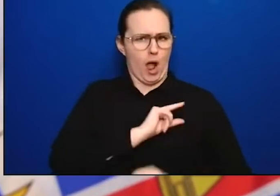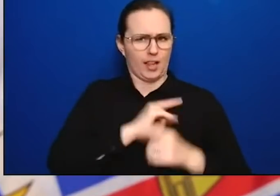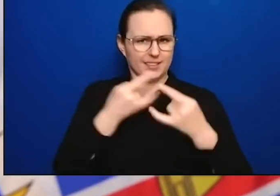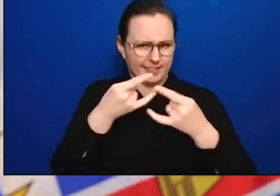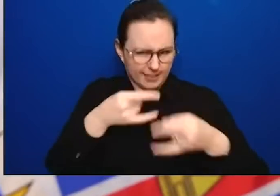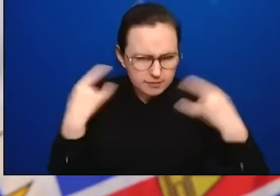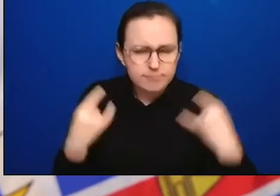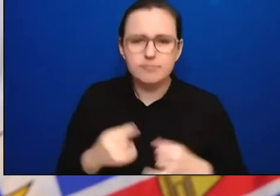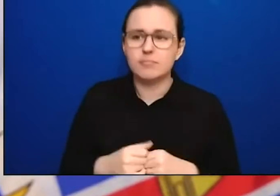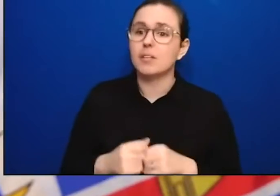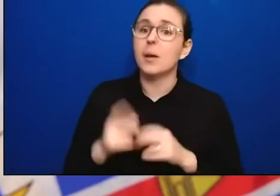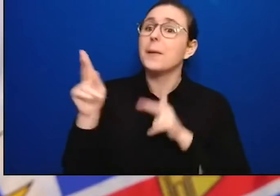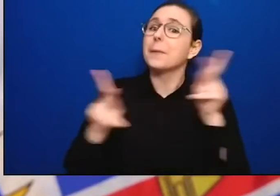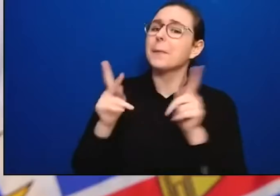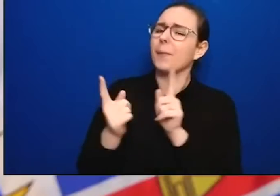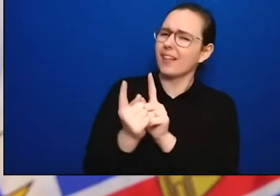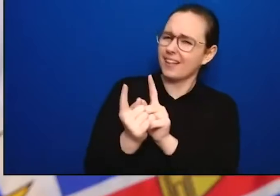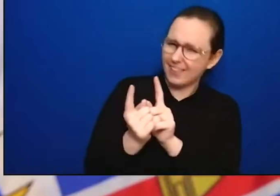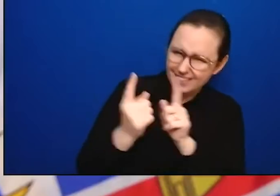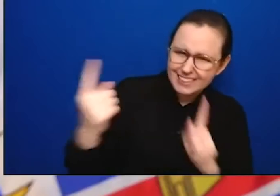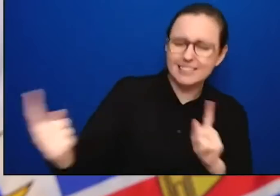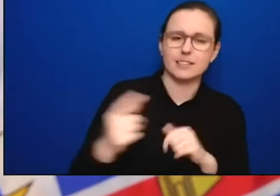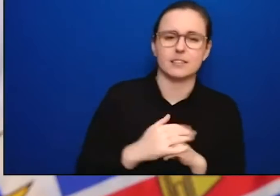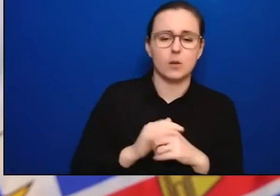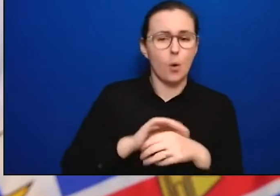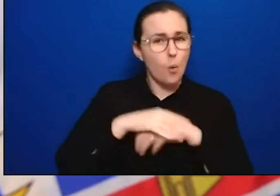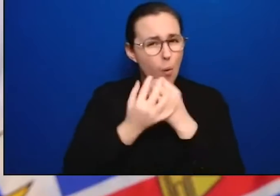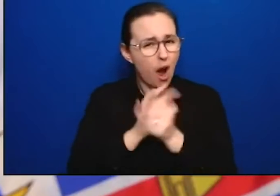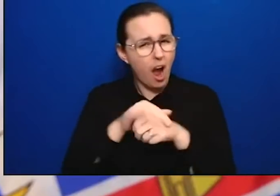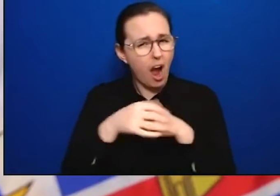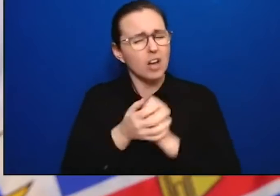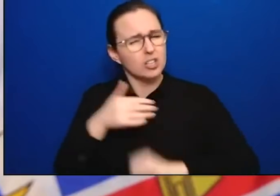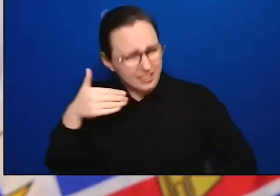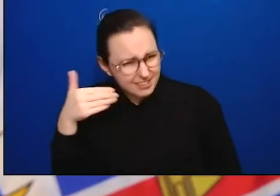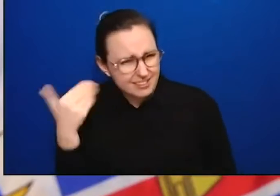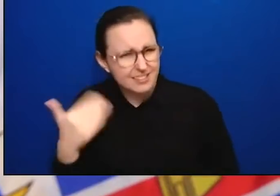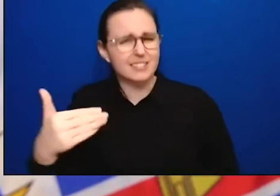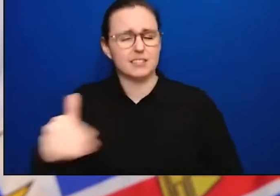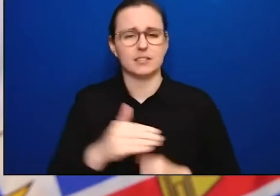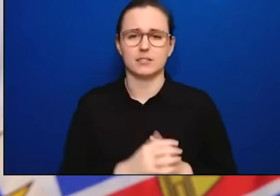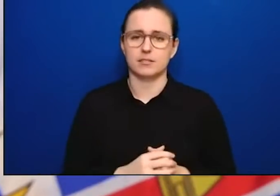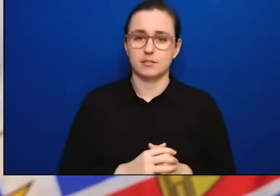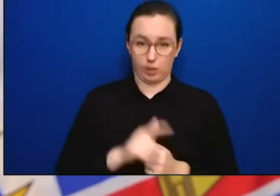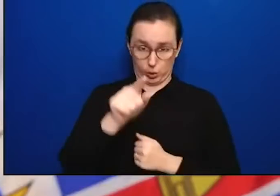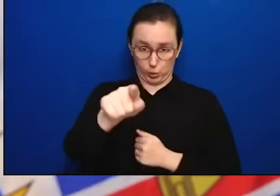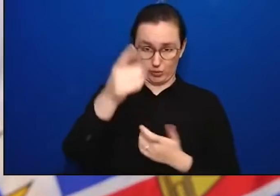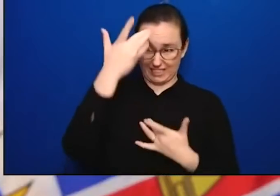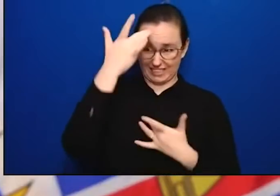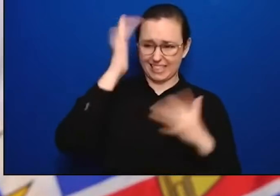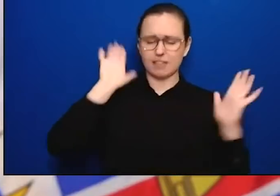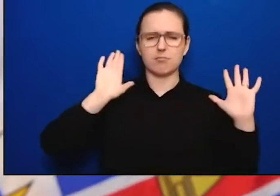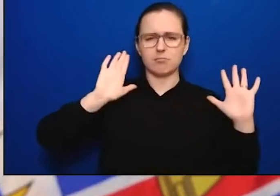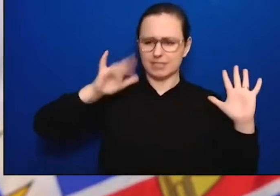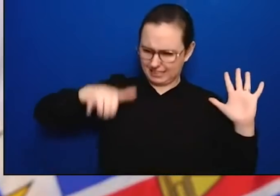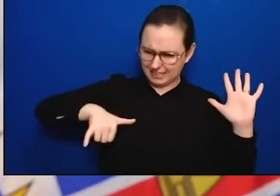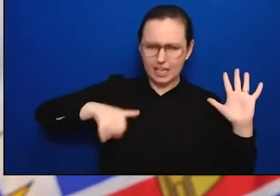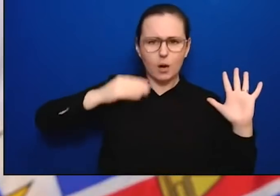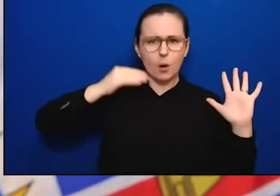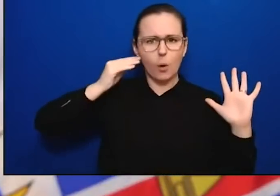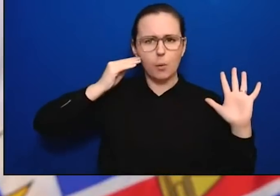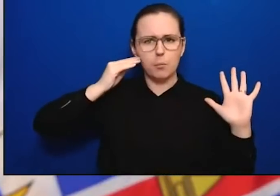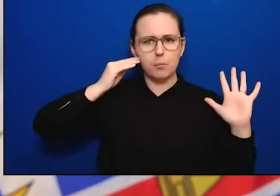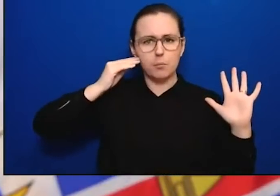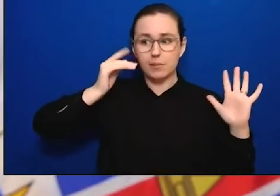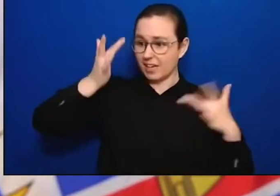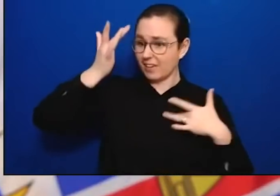people. Washing our hands regularly. Staying away from others when we're sick, particularly if we have a fever. And following